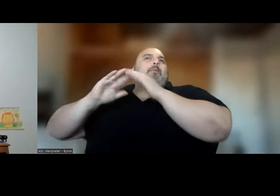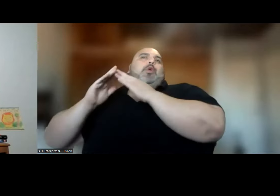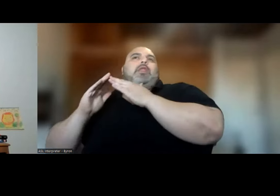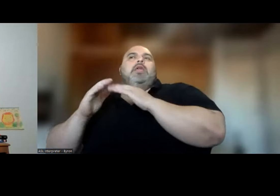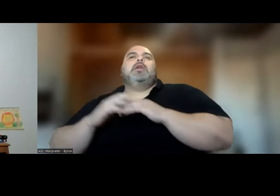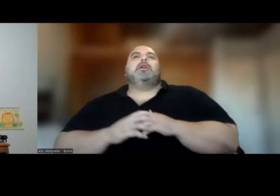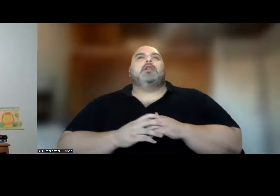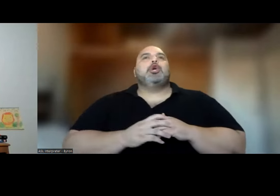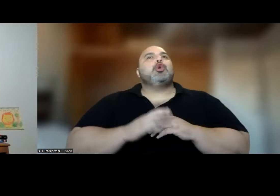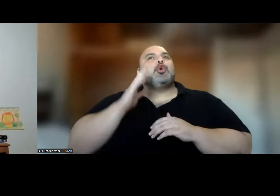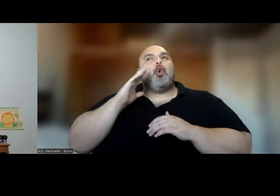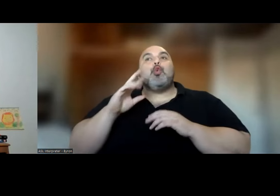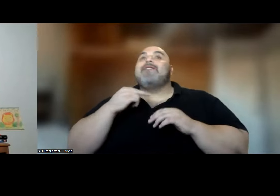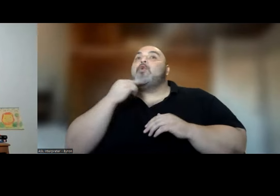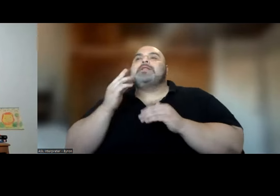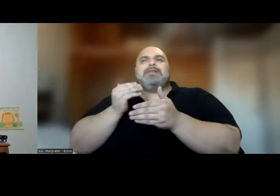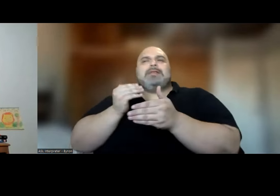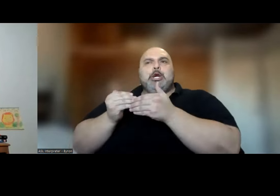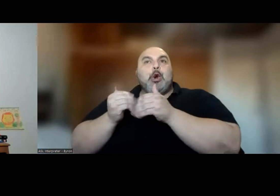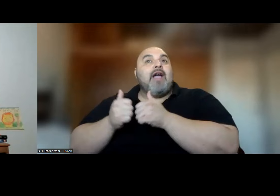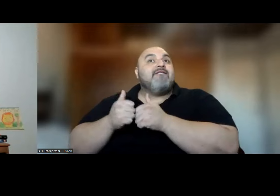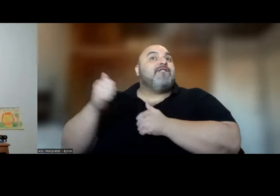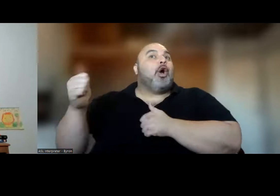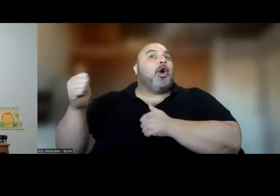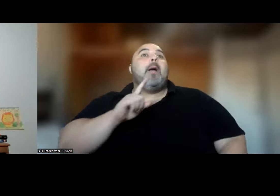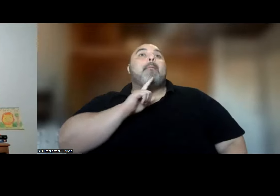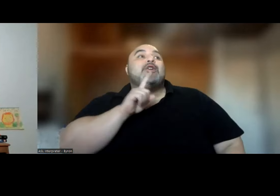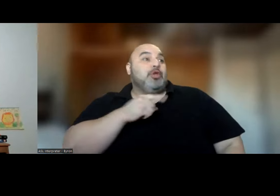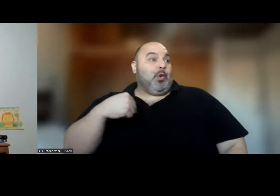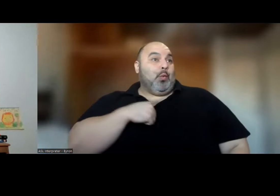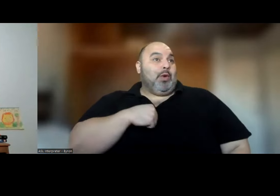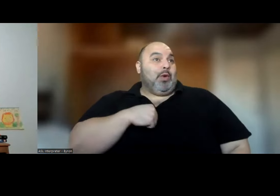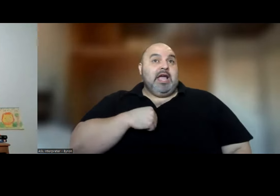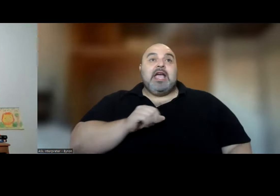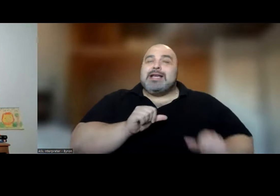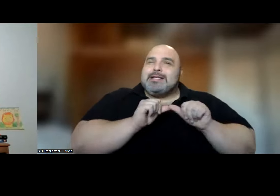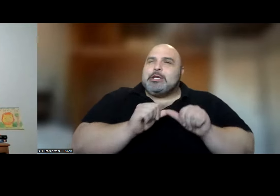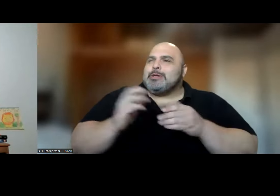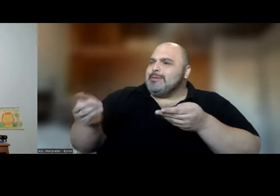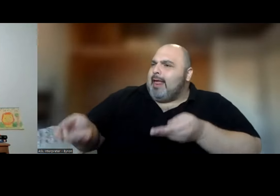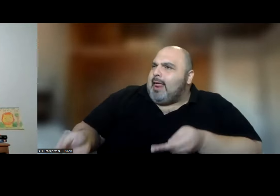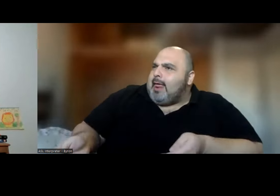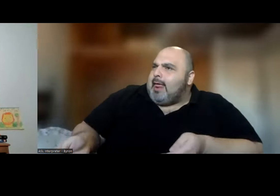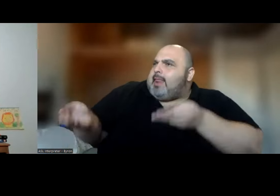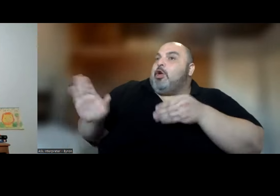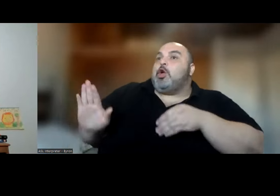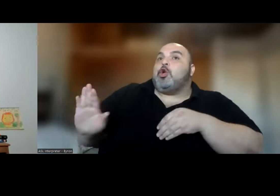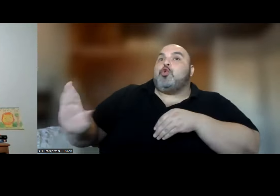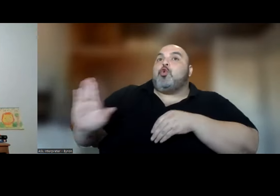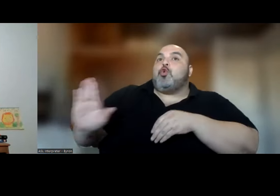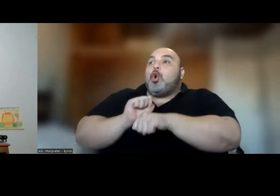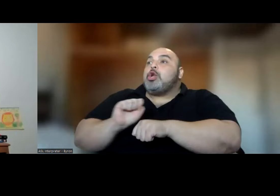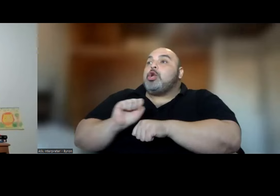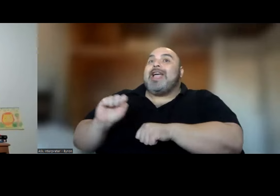know, near and far, and making sure that we continue to elevate your work and your contributions